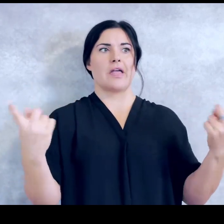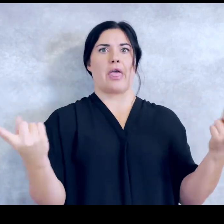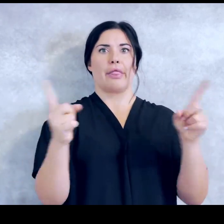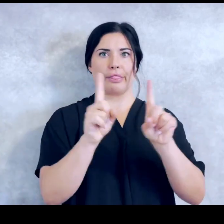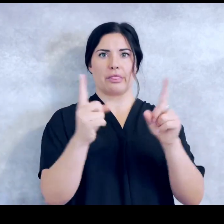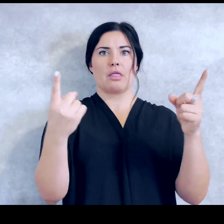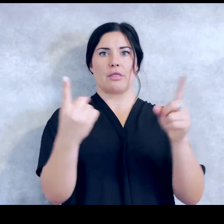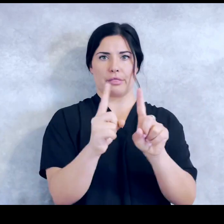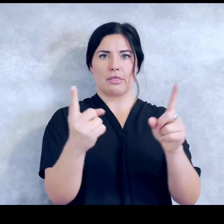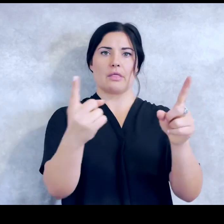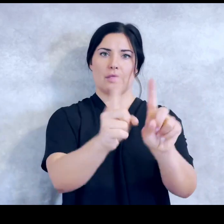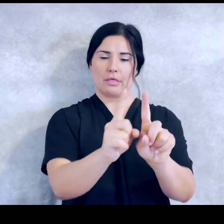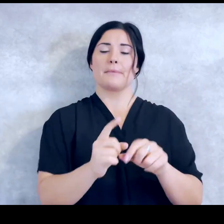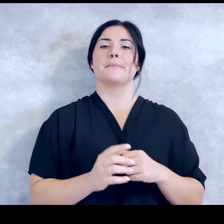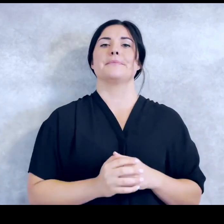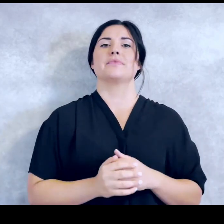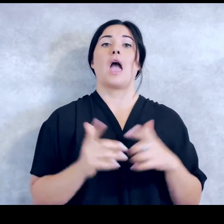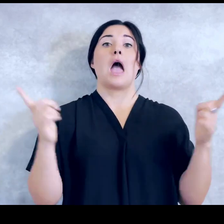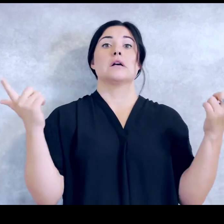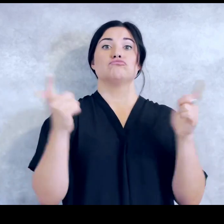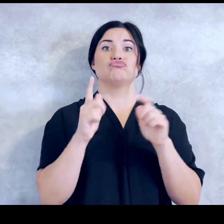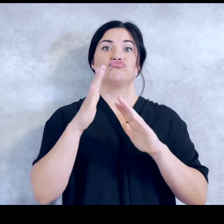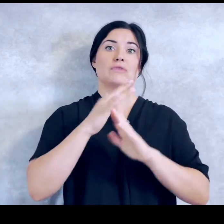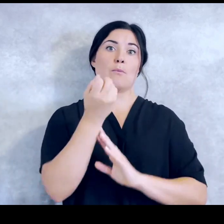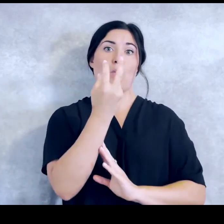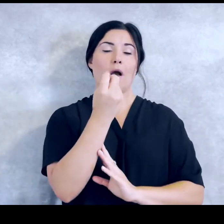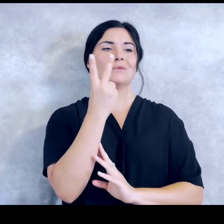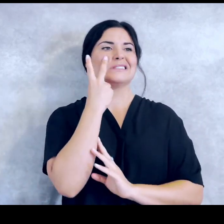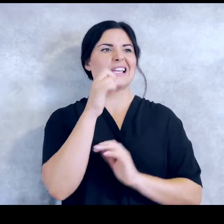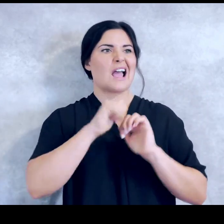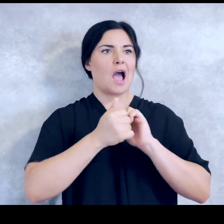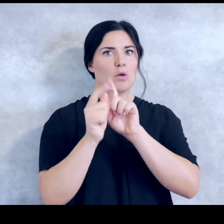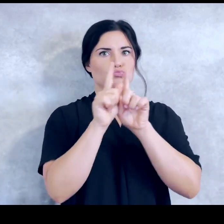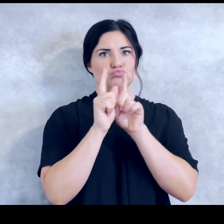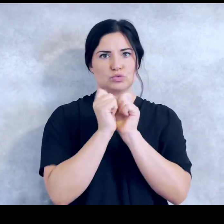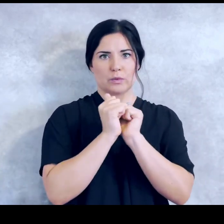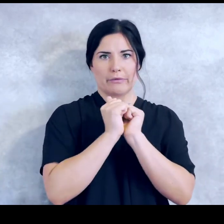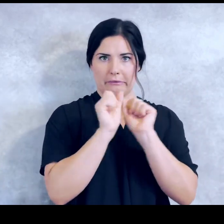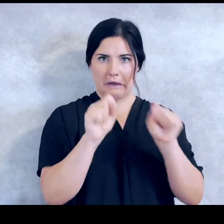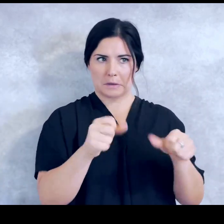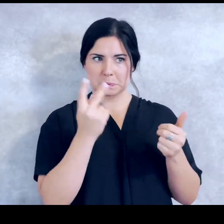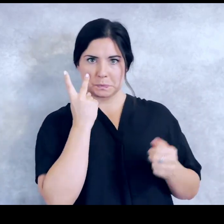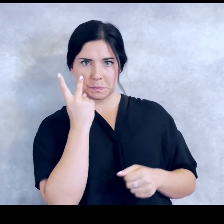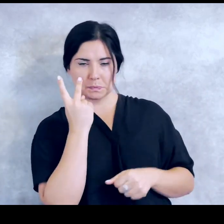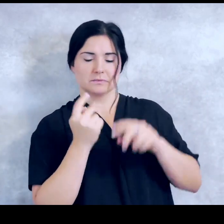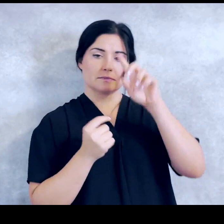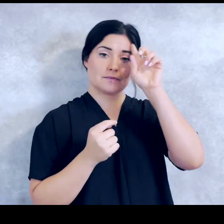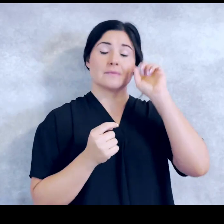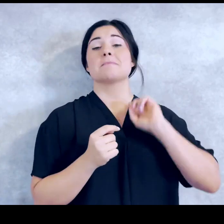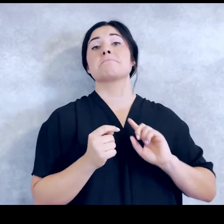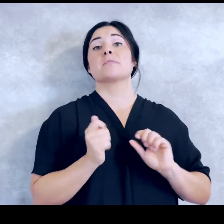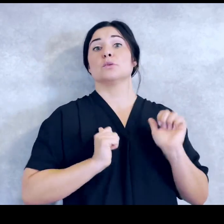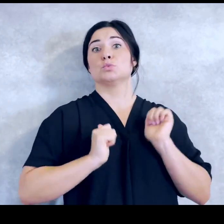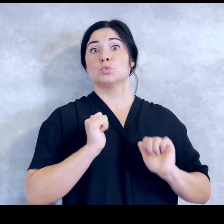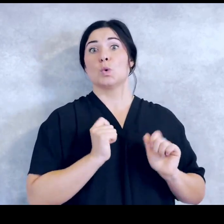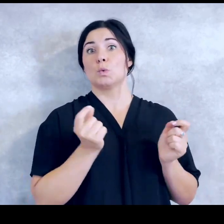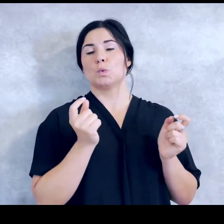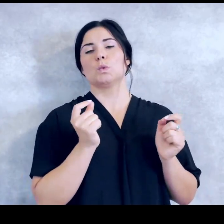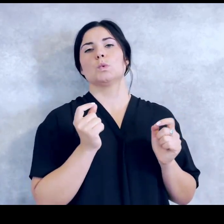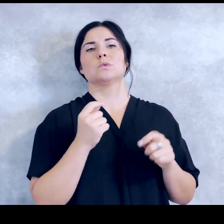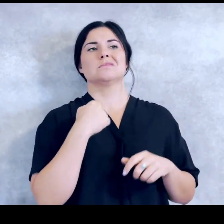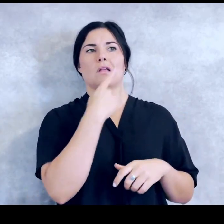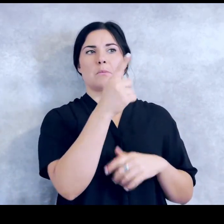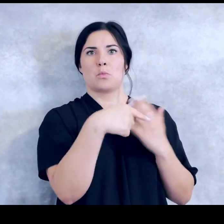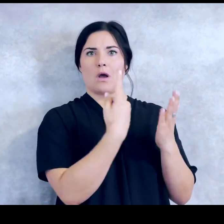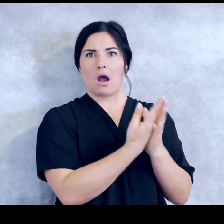room and pair you up. To narrow it down to the top 12, we want to see how good you can dance together. So they give